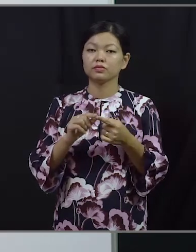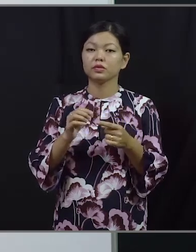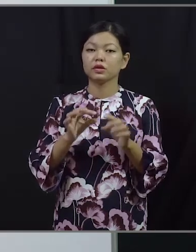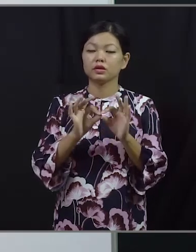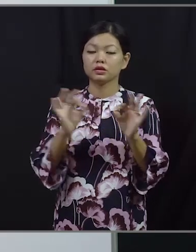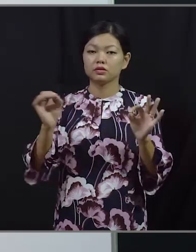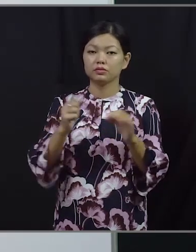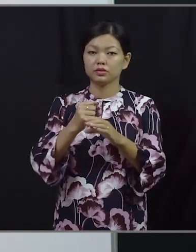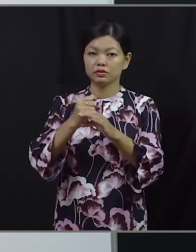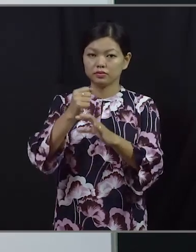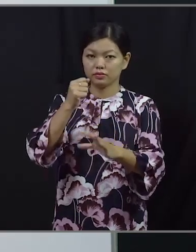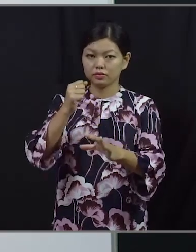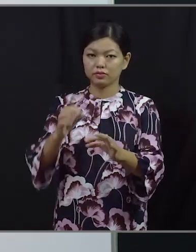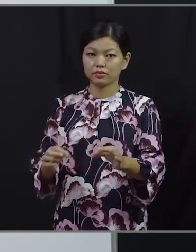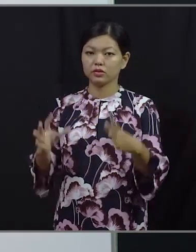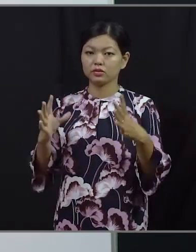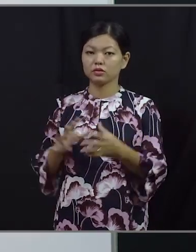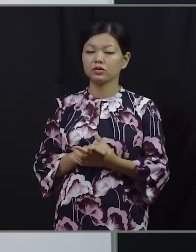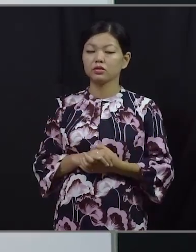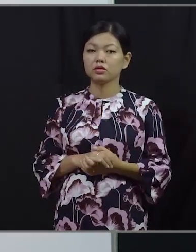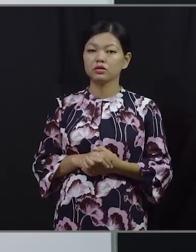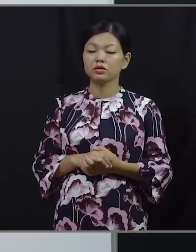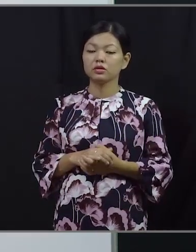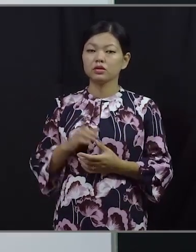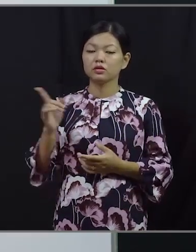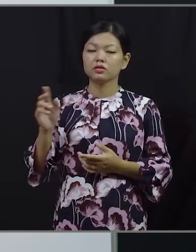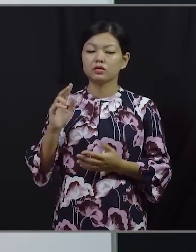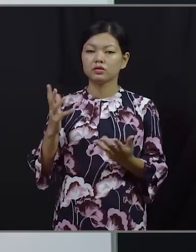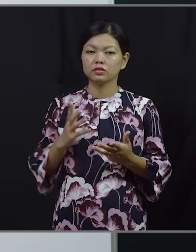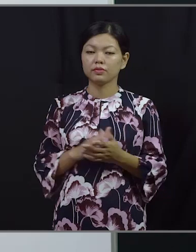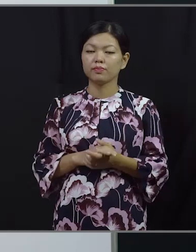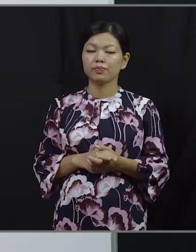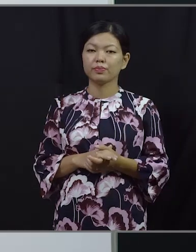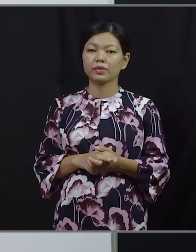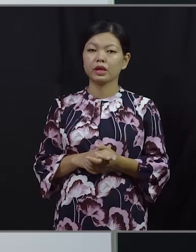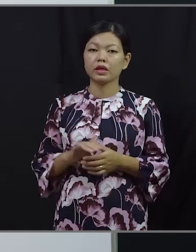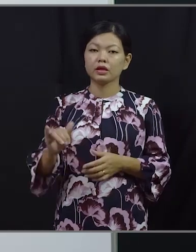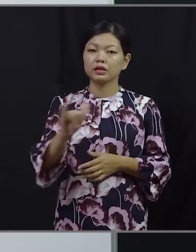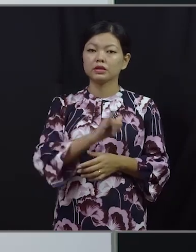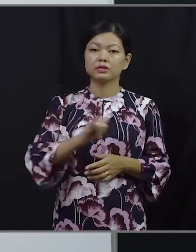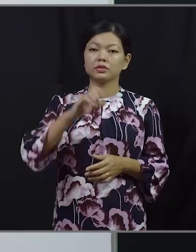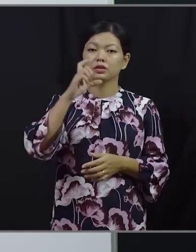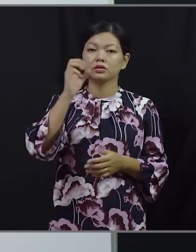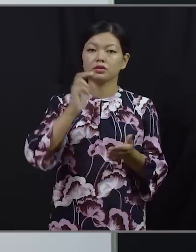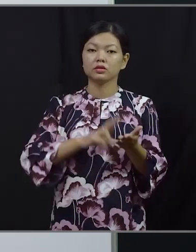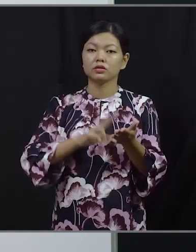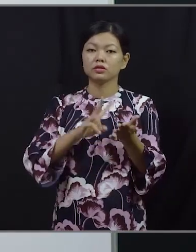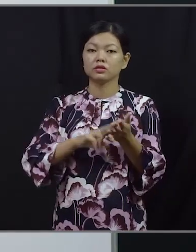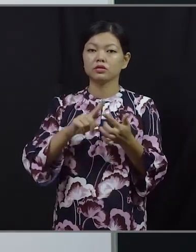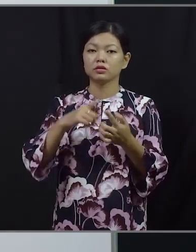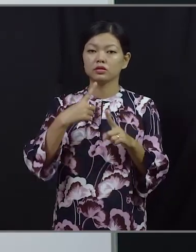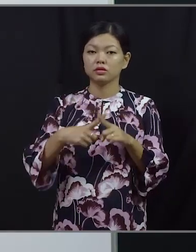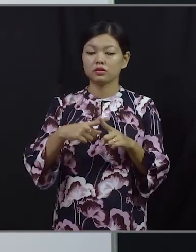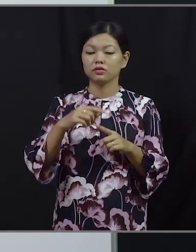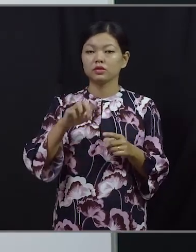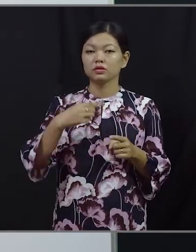simple microscope. Okay, so let me tell you what is simple microscope. The simple microscope is just a convex lens. Okay, simple microscope is what? Just